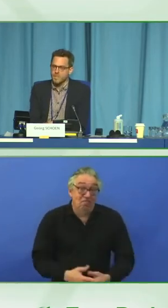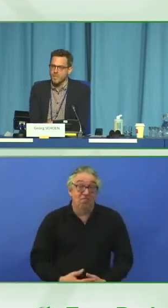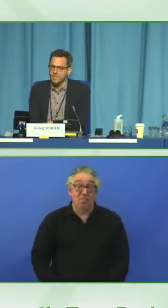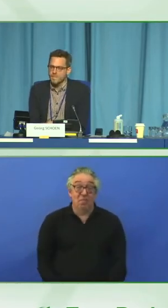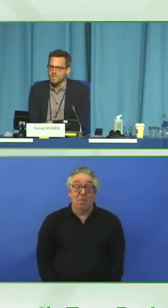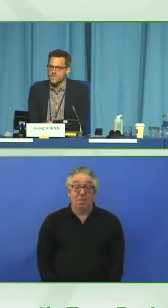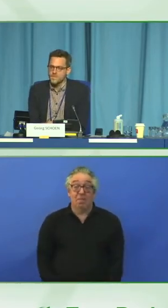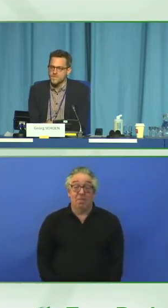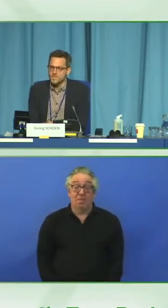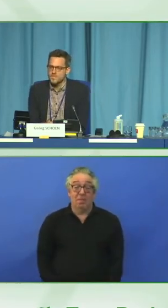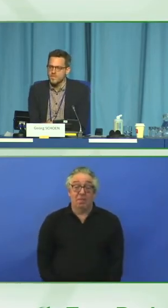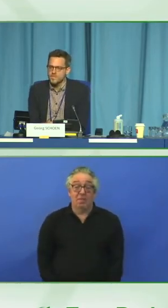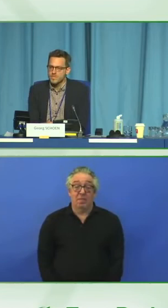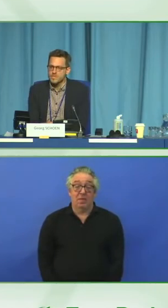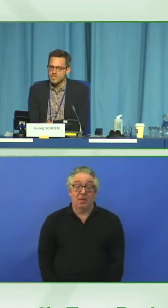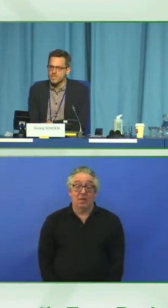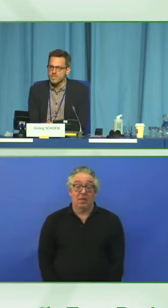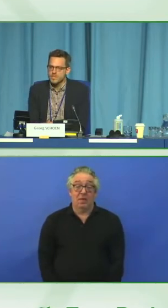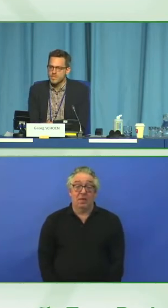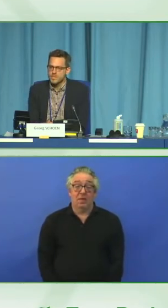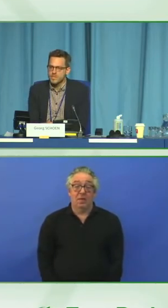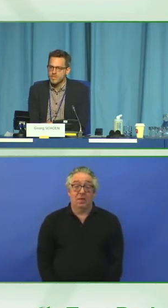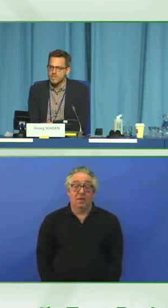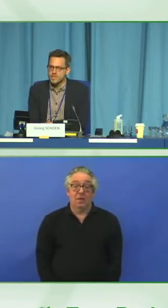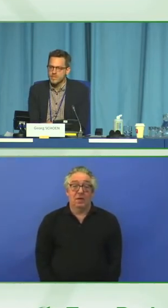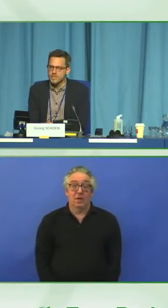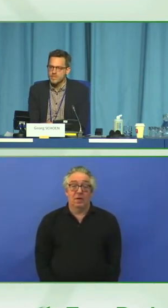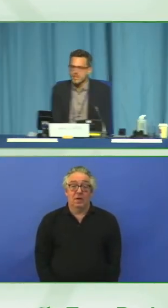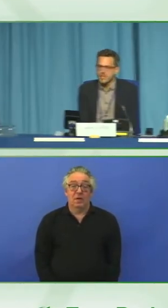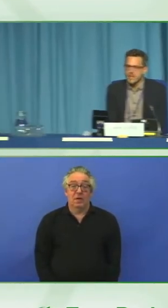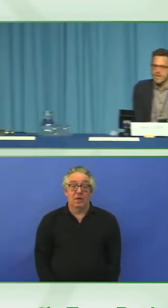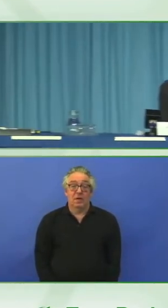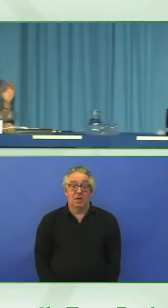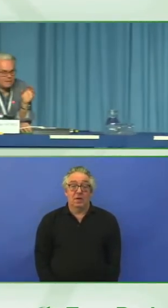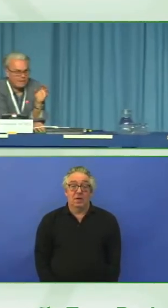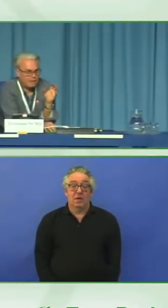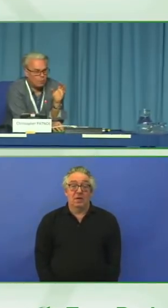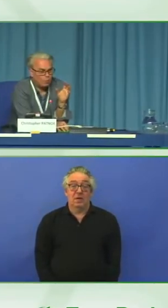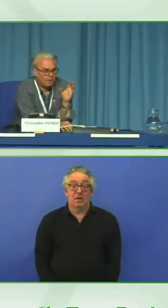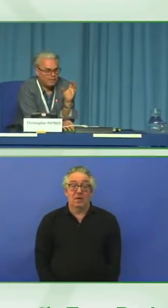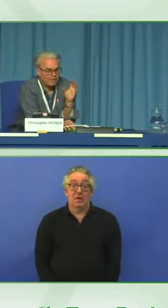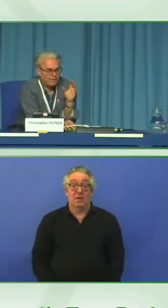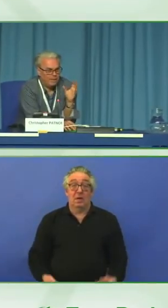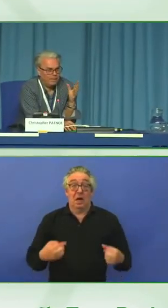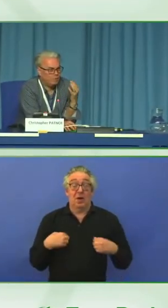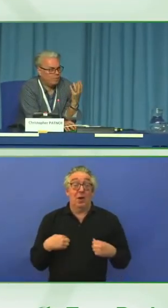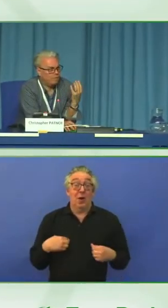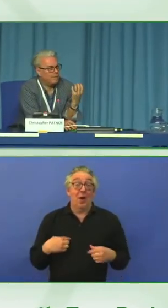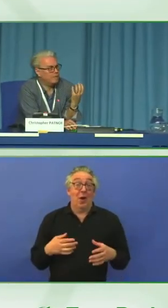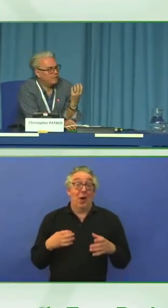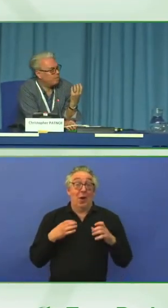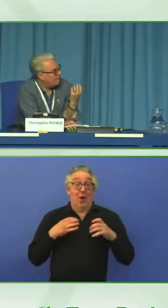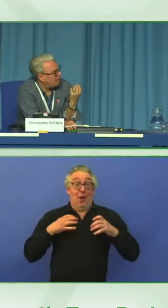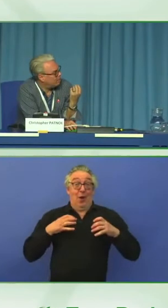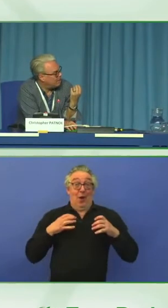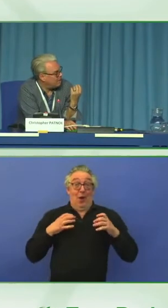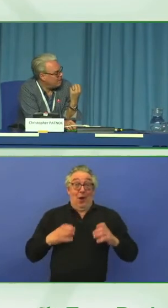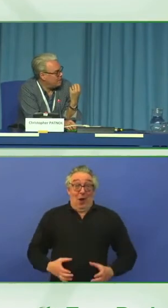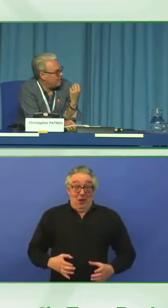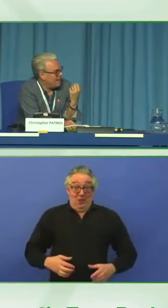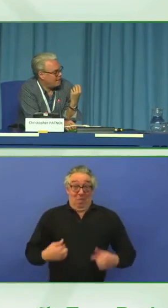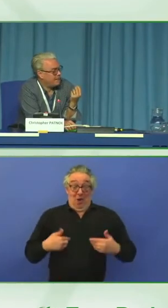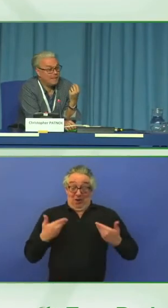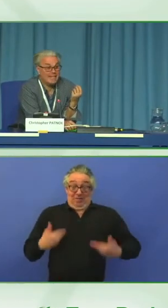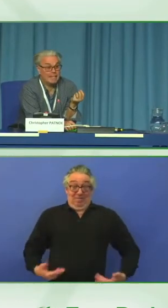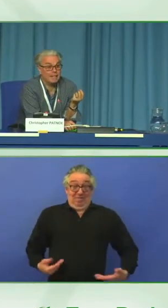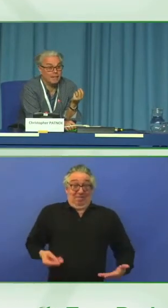This is Christopher. I think this is an interesting question in terms of understanding algorithms, but I'd like to add one other sort of wrinkle into the problem